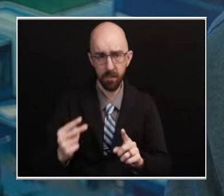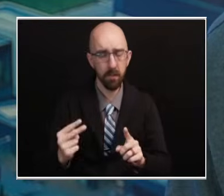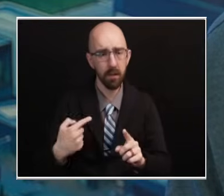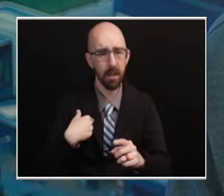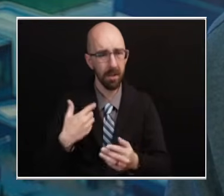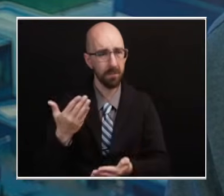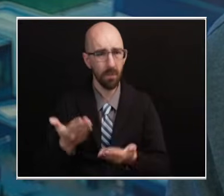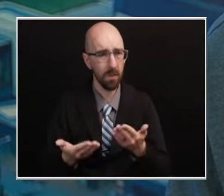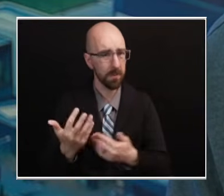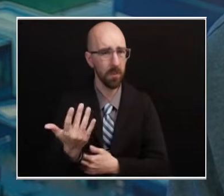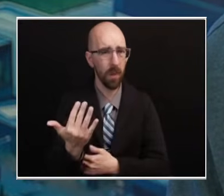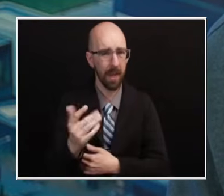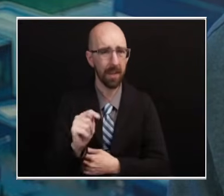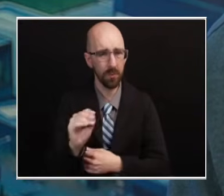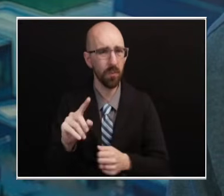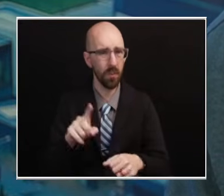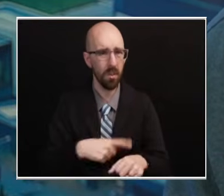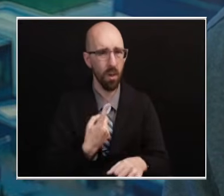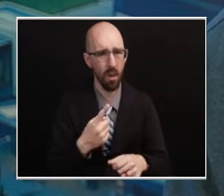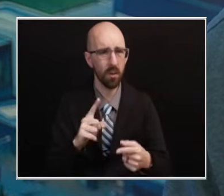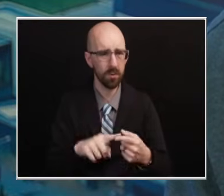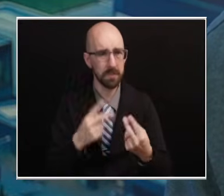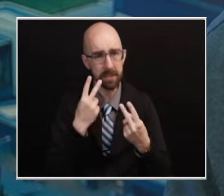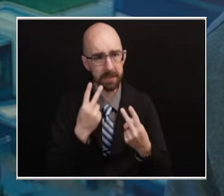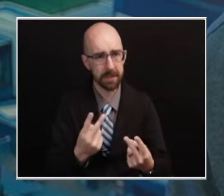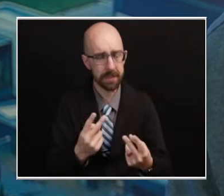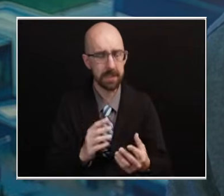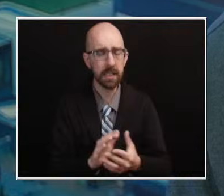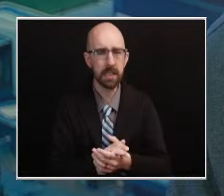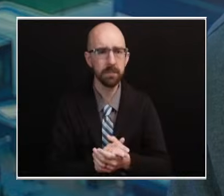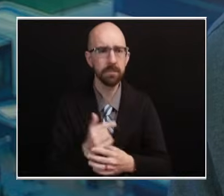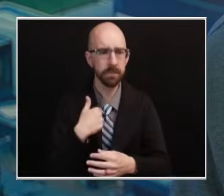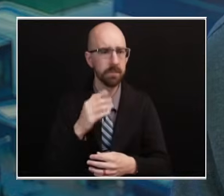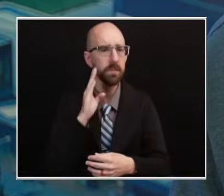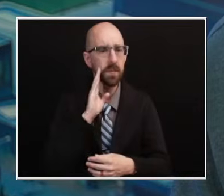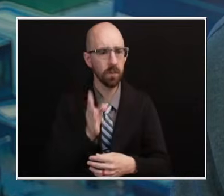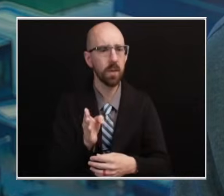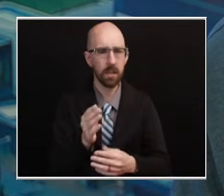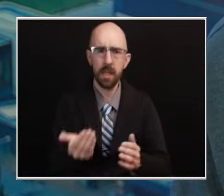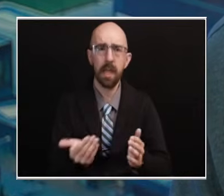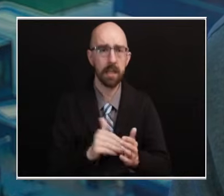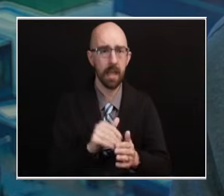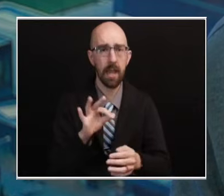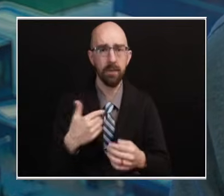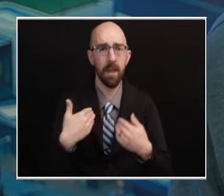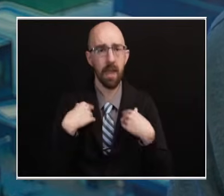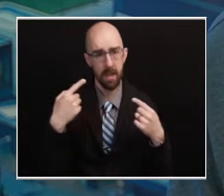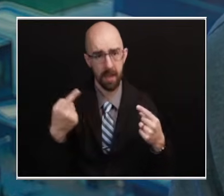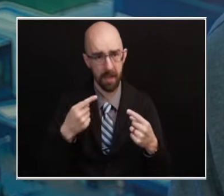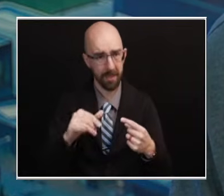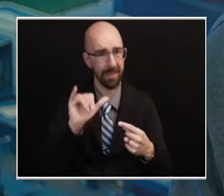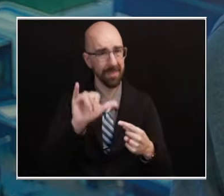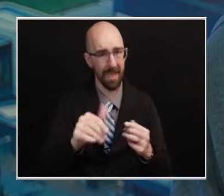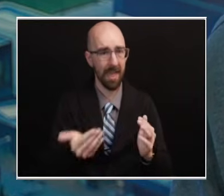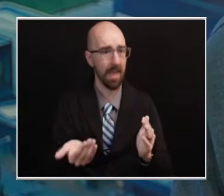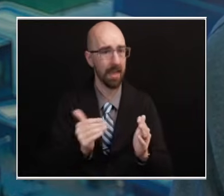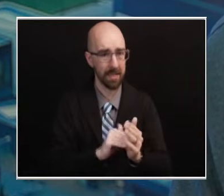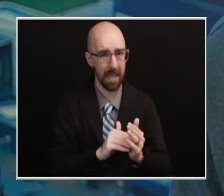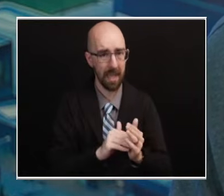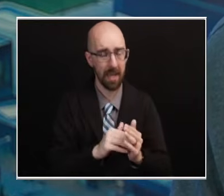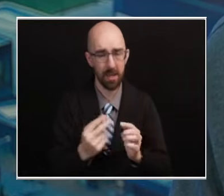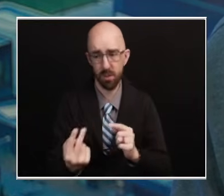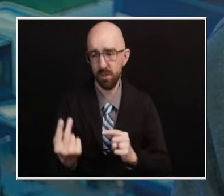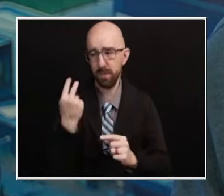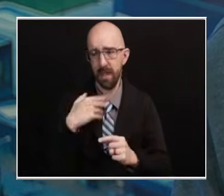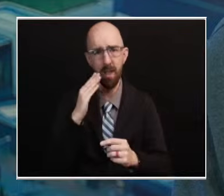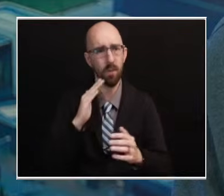waited too long to be seen. I would, again, if I had a headache like that again, I would encourage anyone